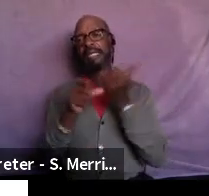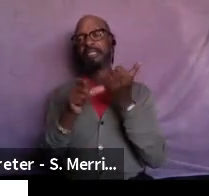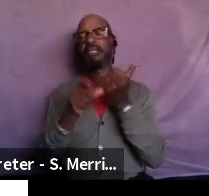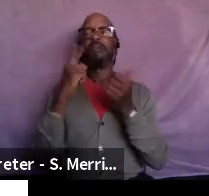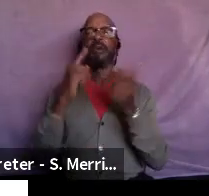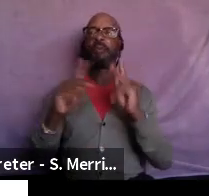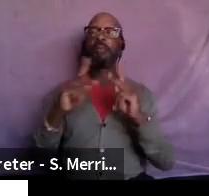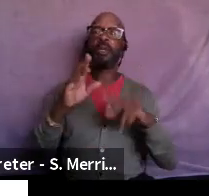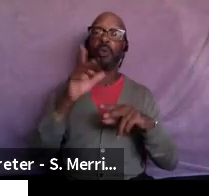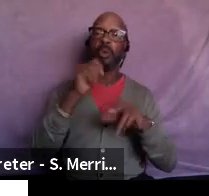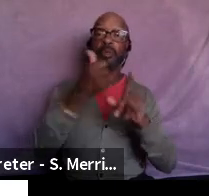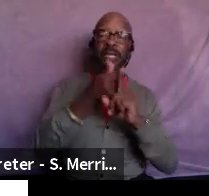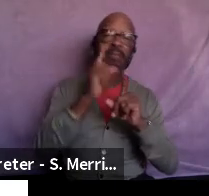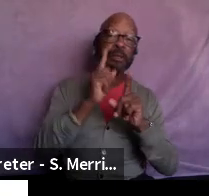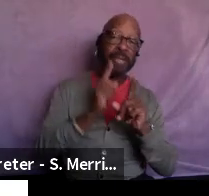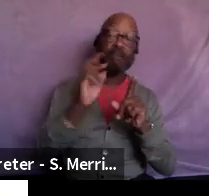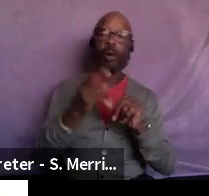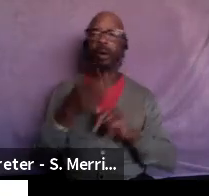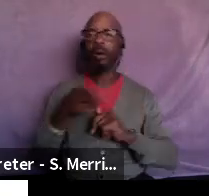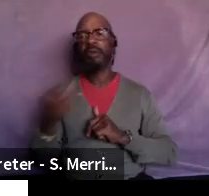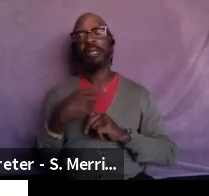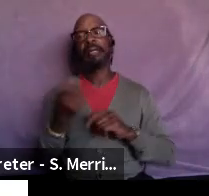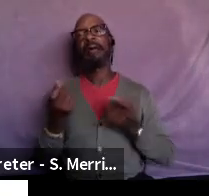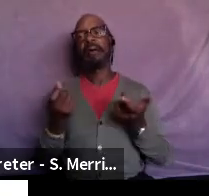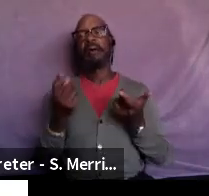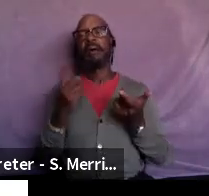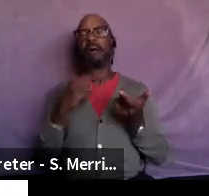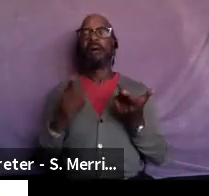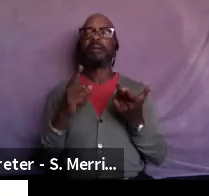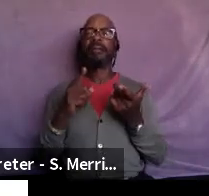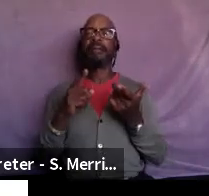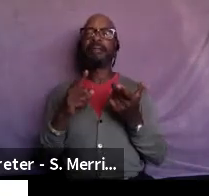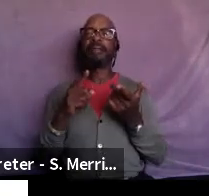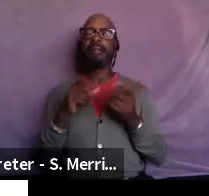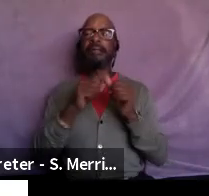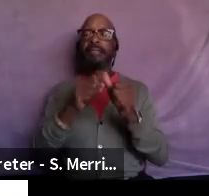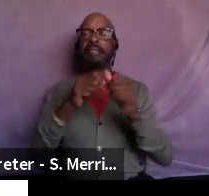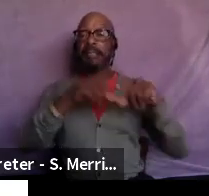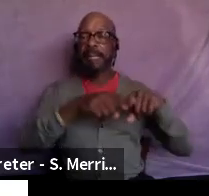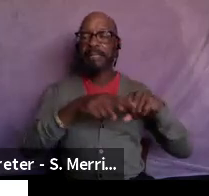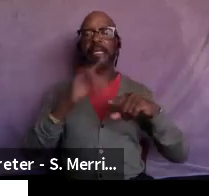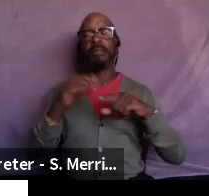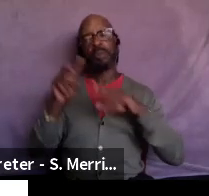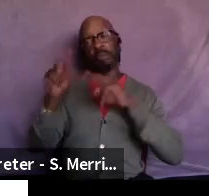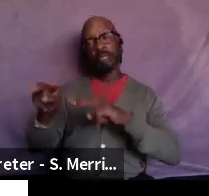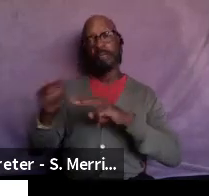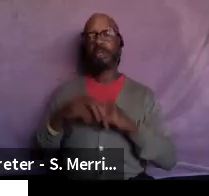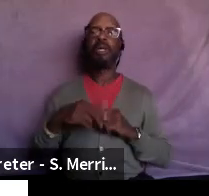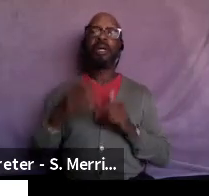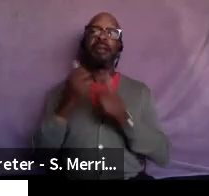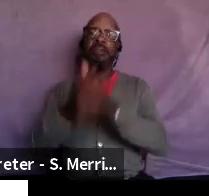annual basis. And we will continue to monitor MMI's compliance with 504 and